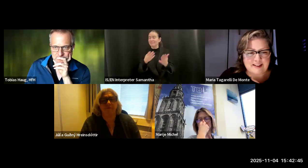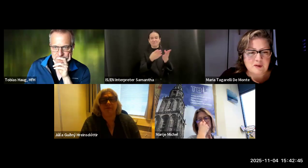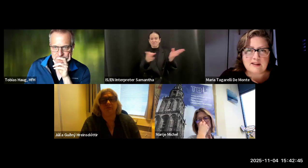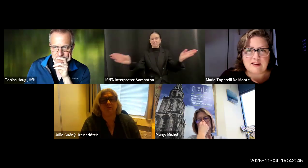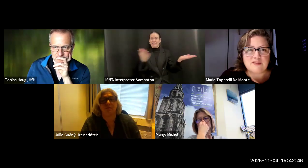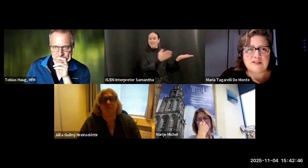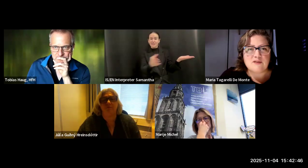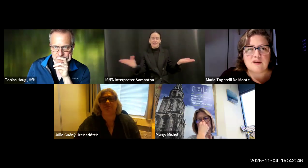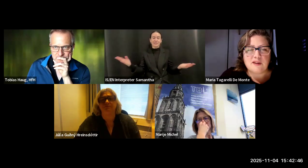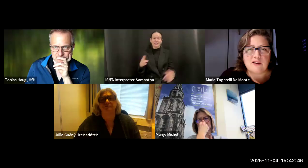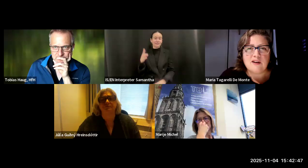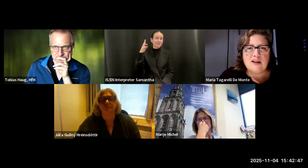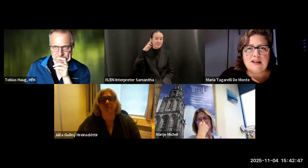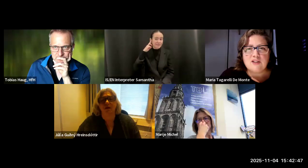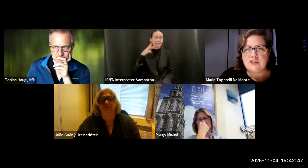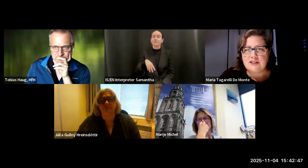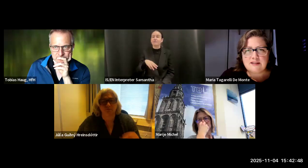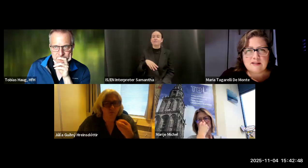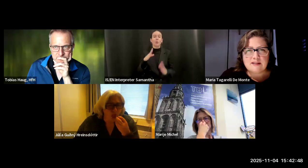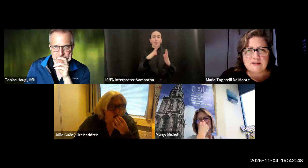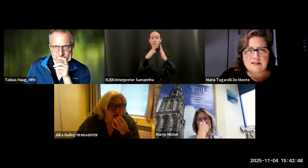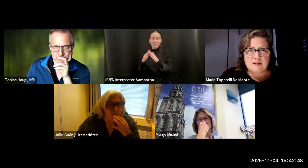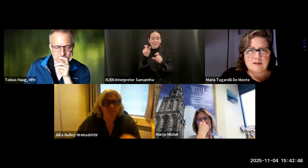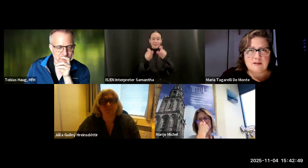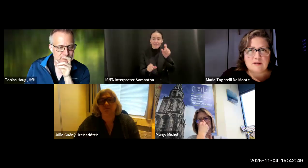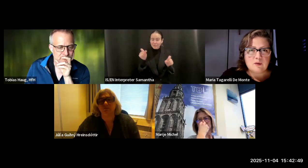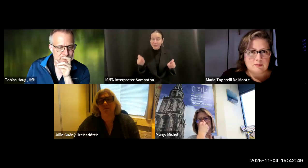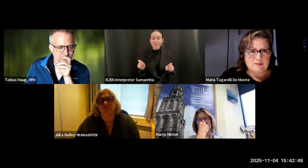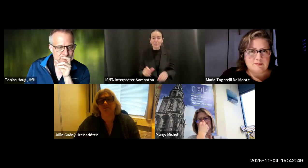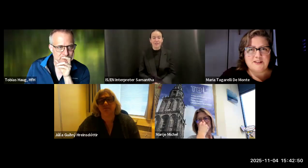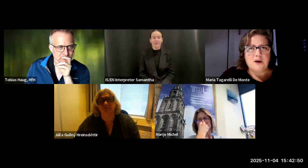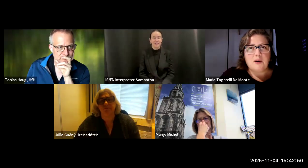or deaf community, deaf signers out there, just